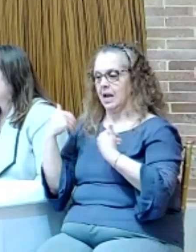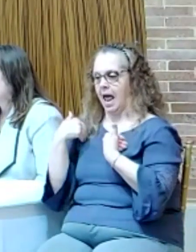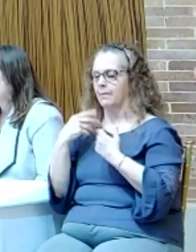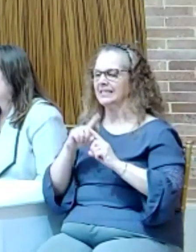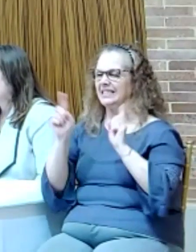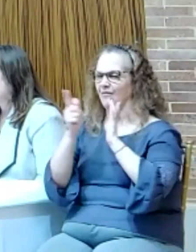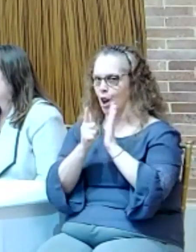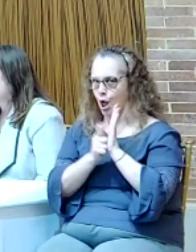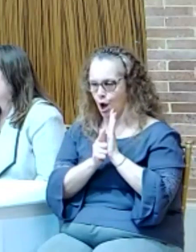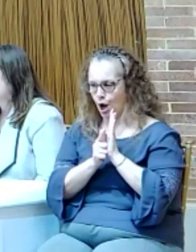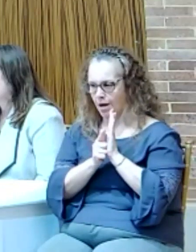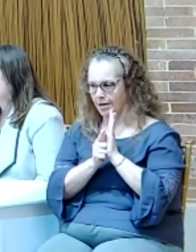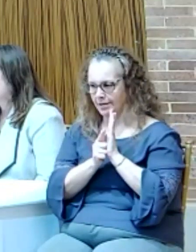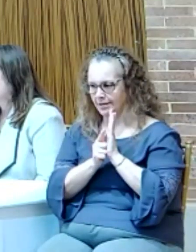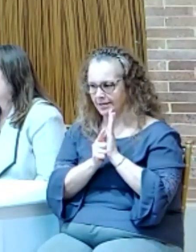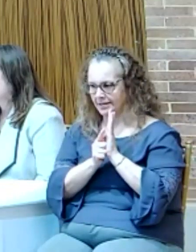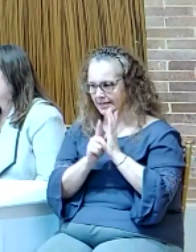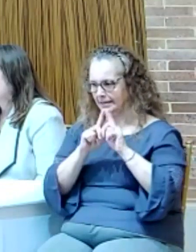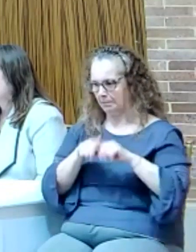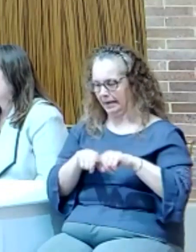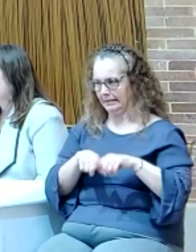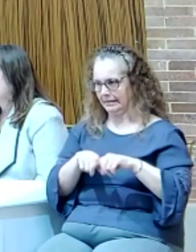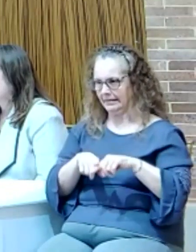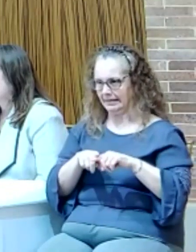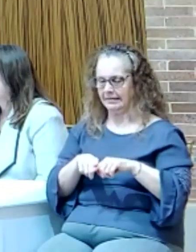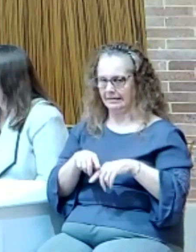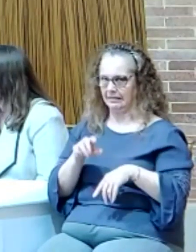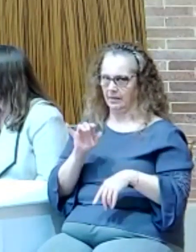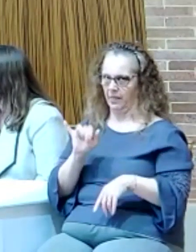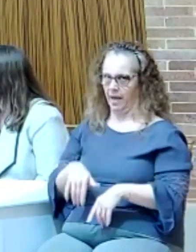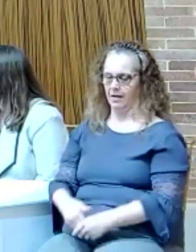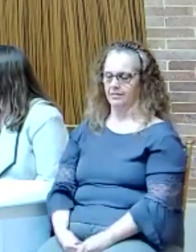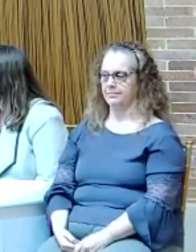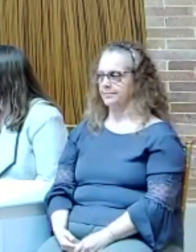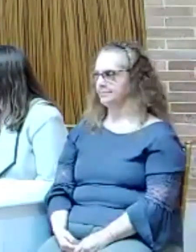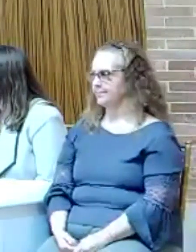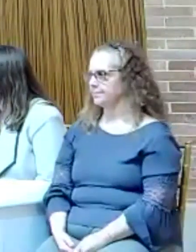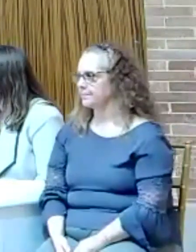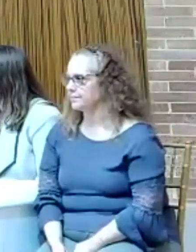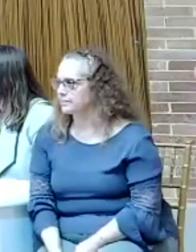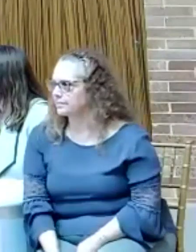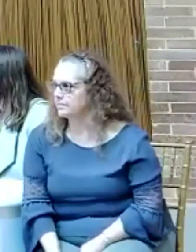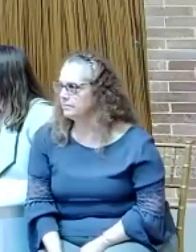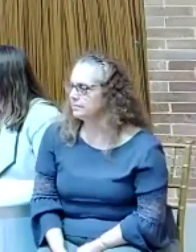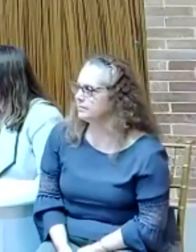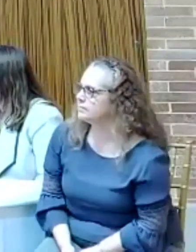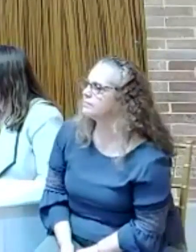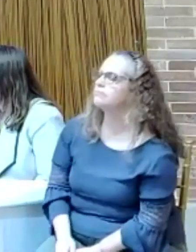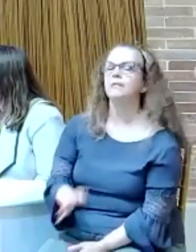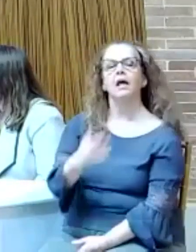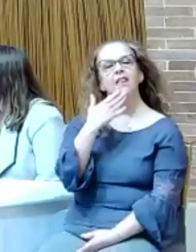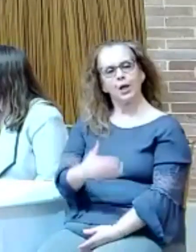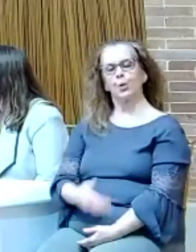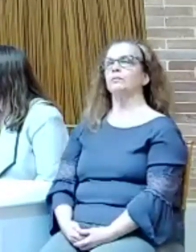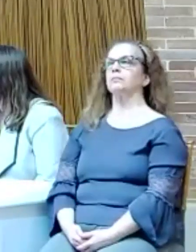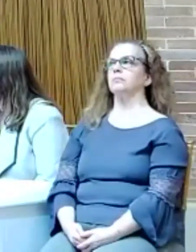apply there for municipalities uh but that would be some of the takeaways on that thank you